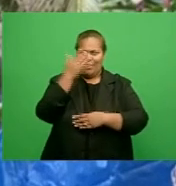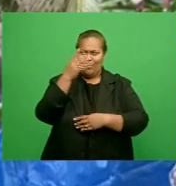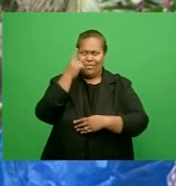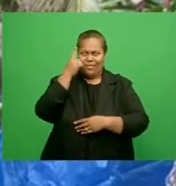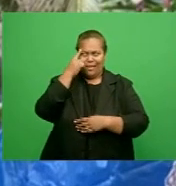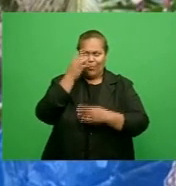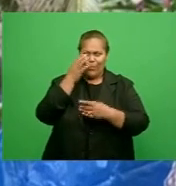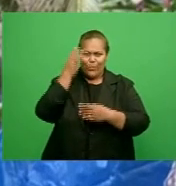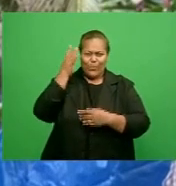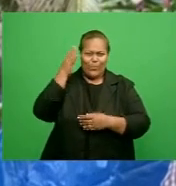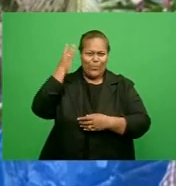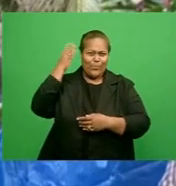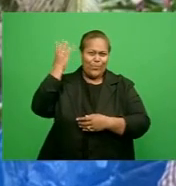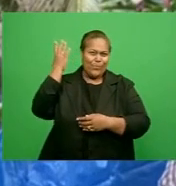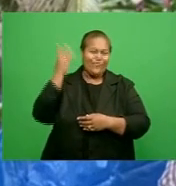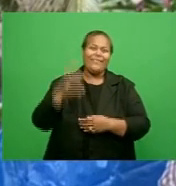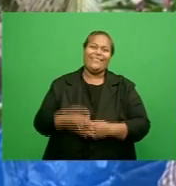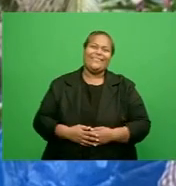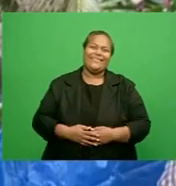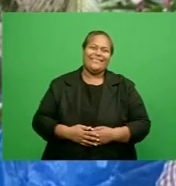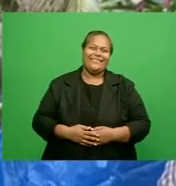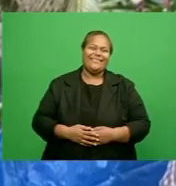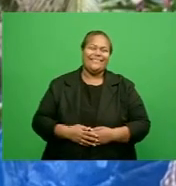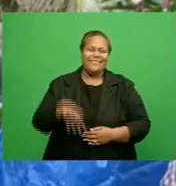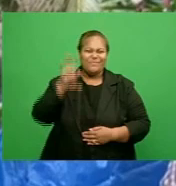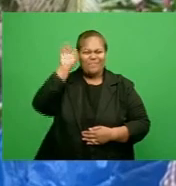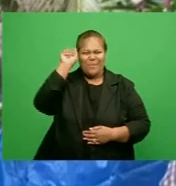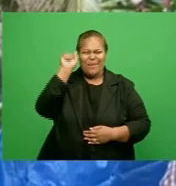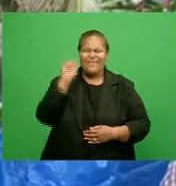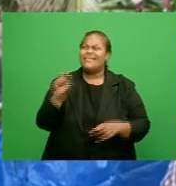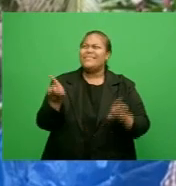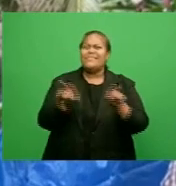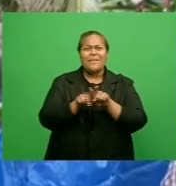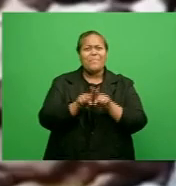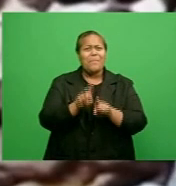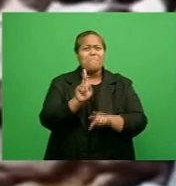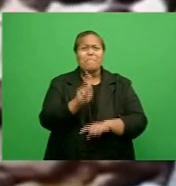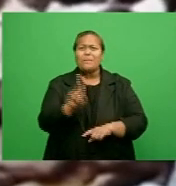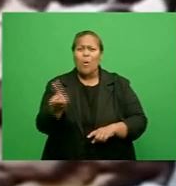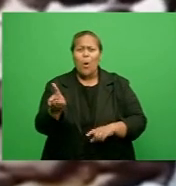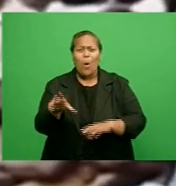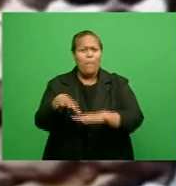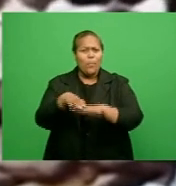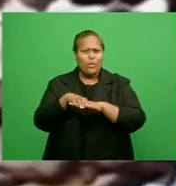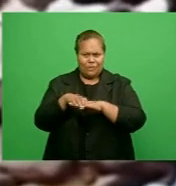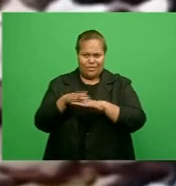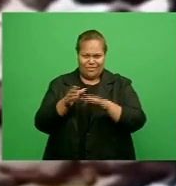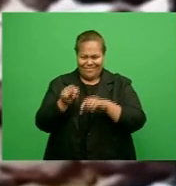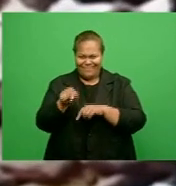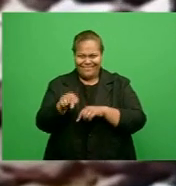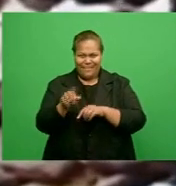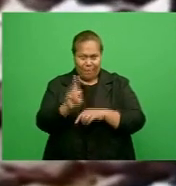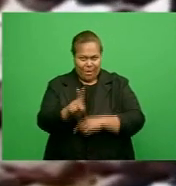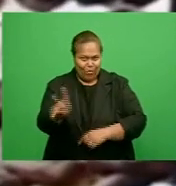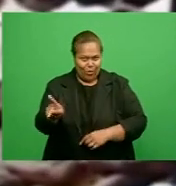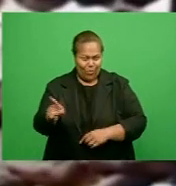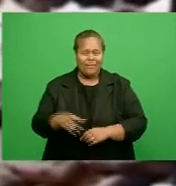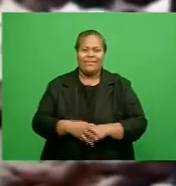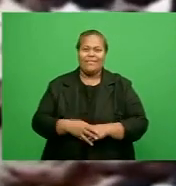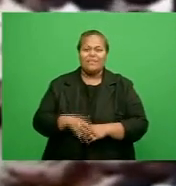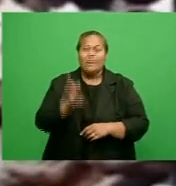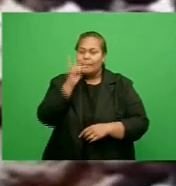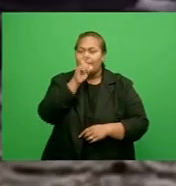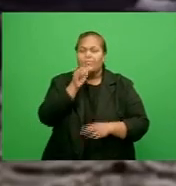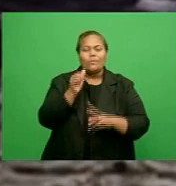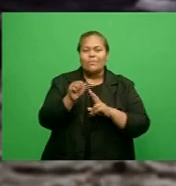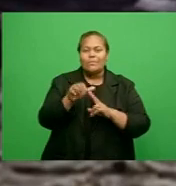your passport is a British one. Bull says people need to also remember the decision